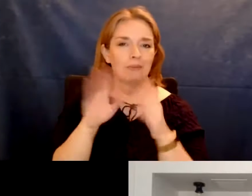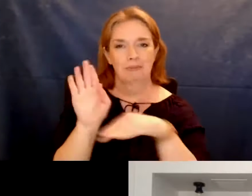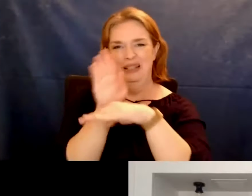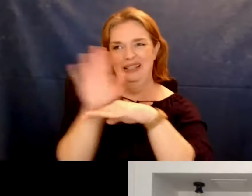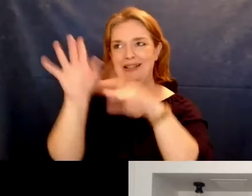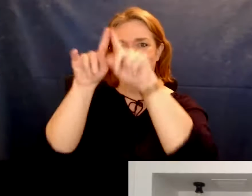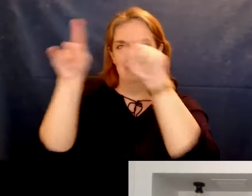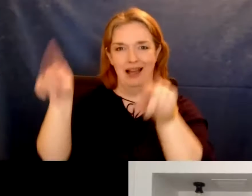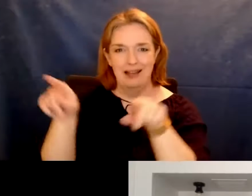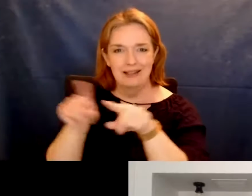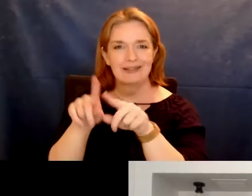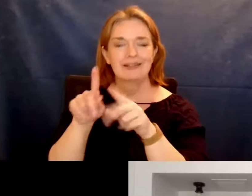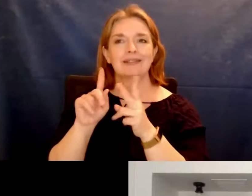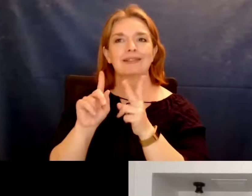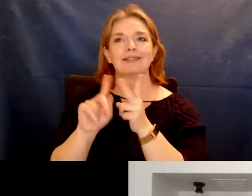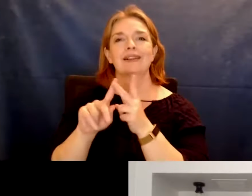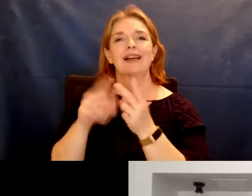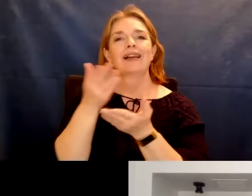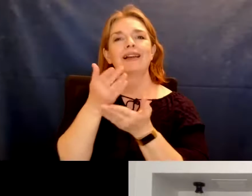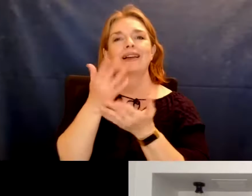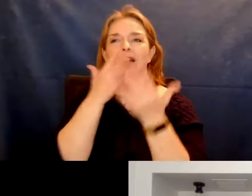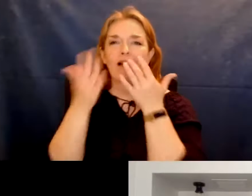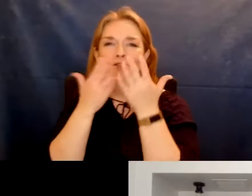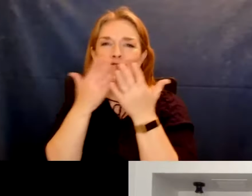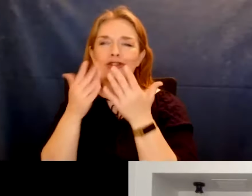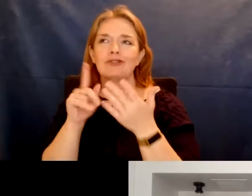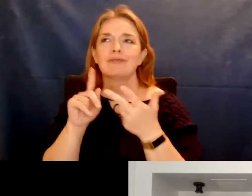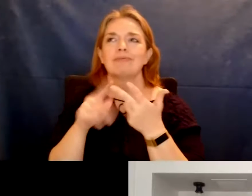the old out of order things, the colors,